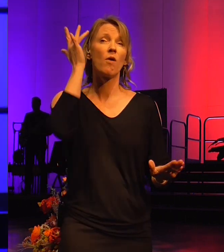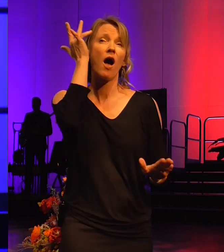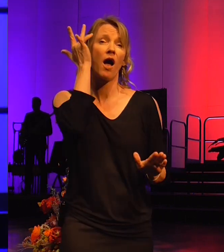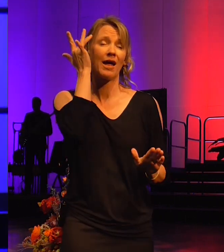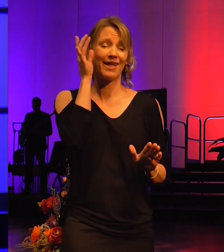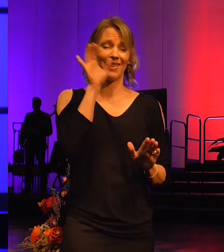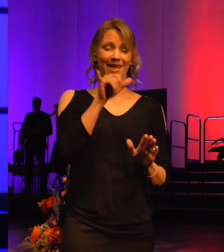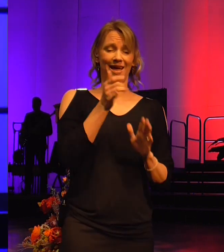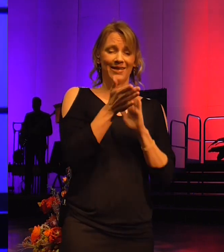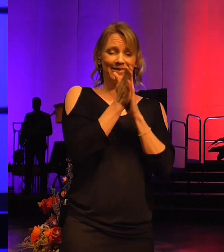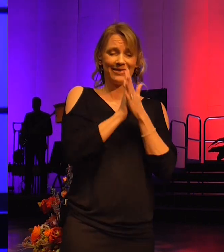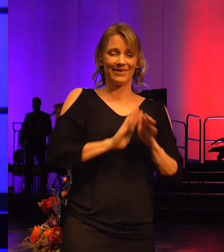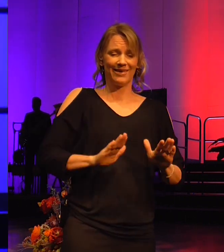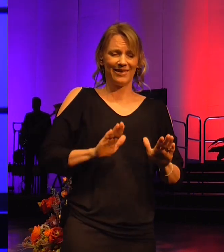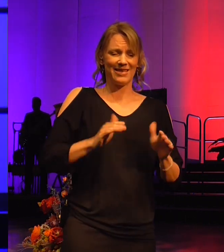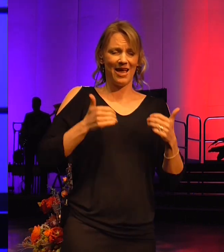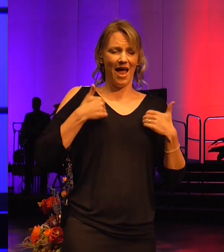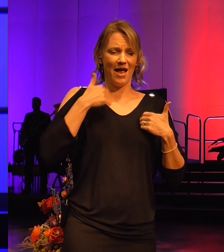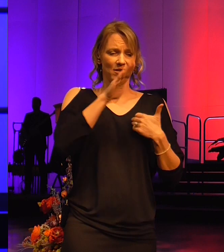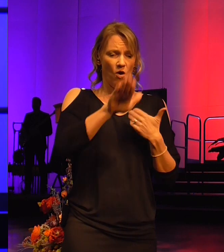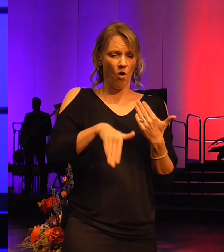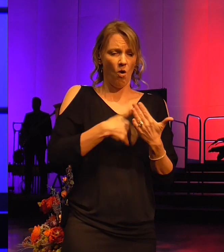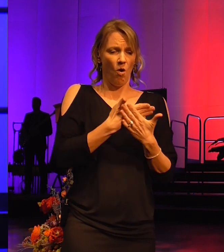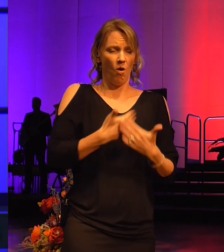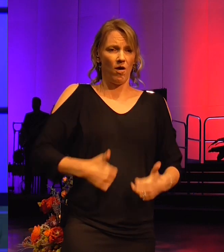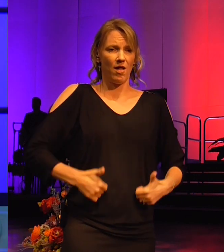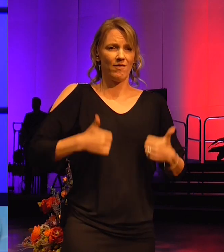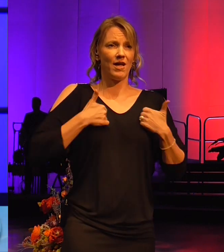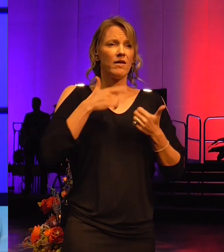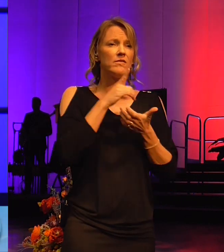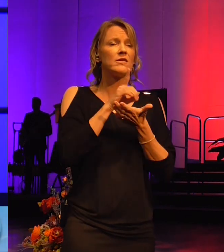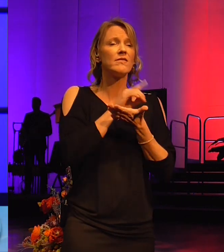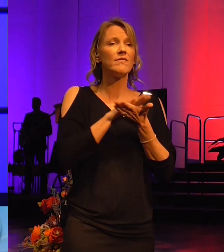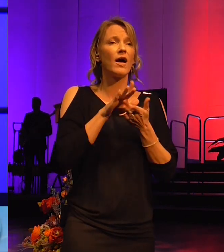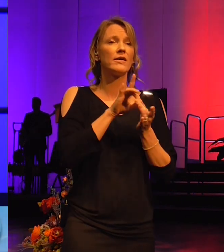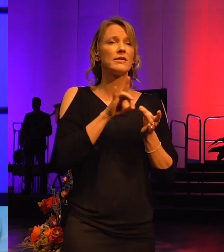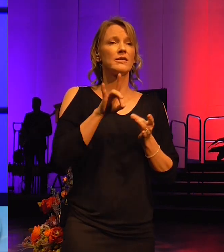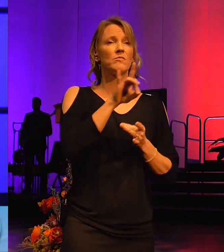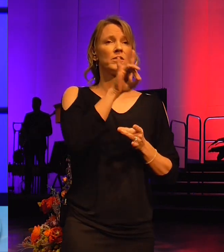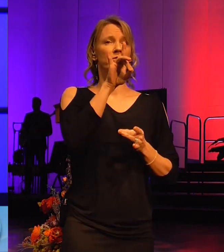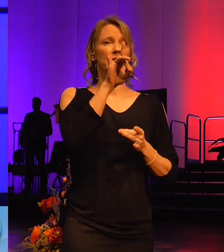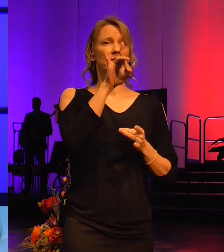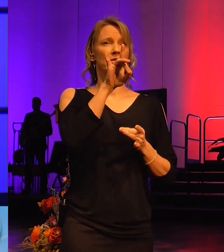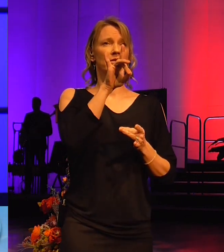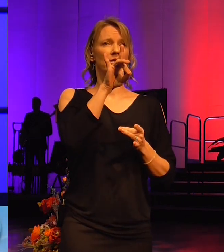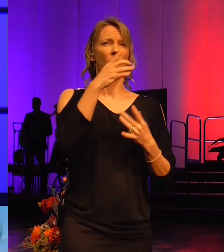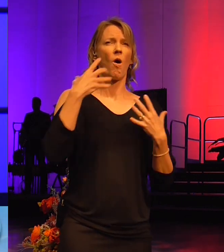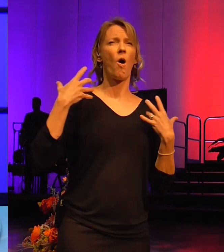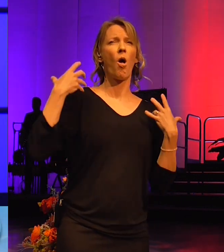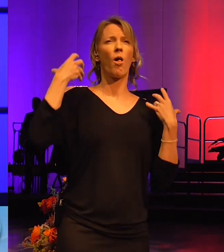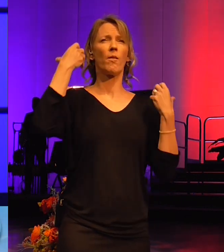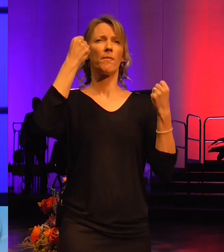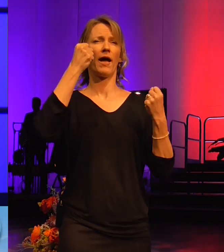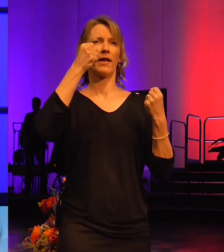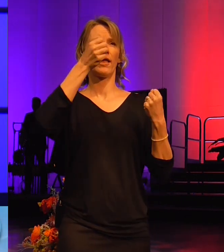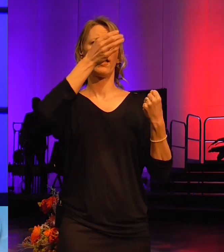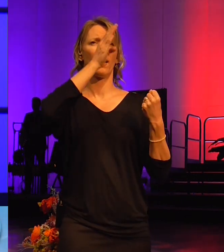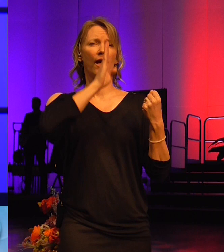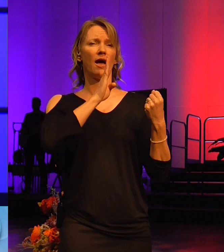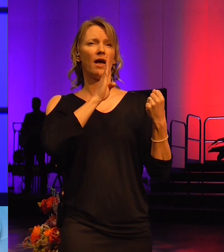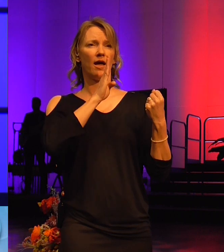For within that stillness is the allness of life, that divine spirit, that almighty God,